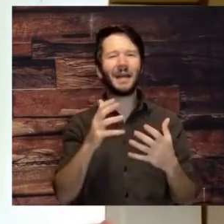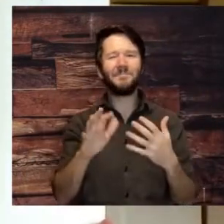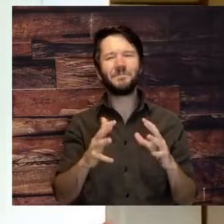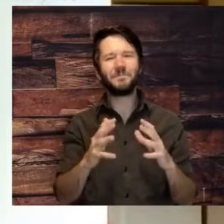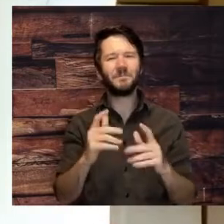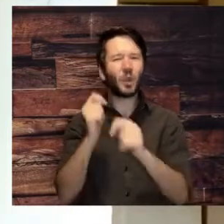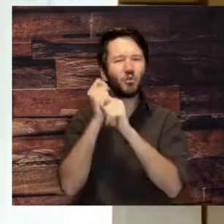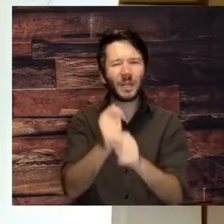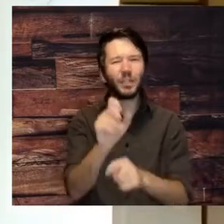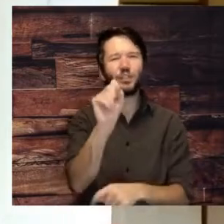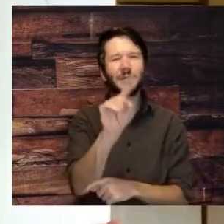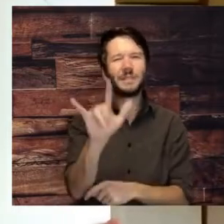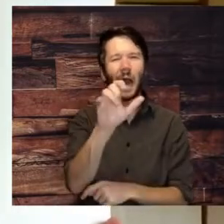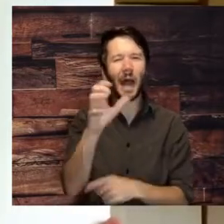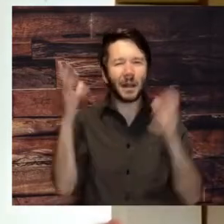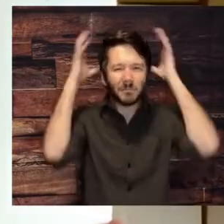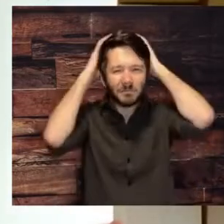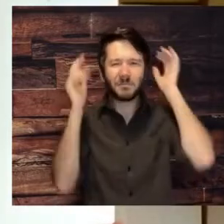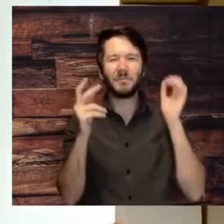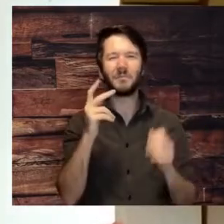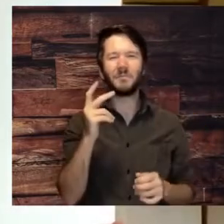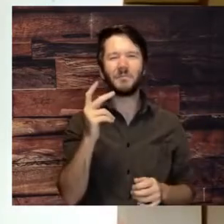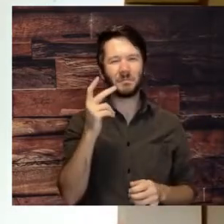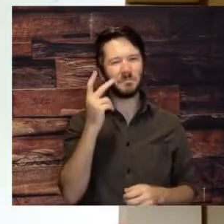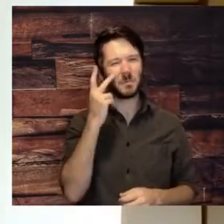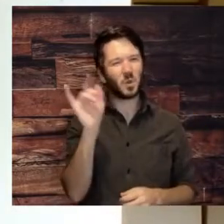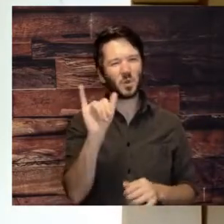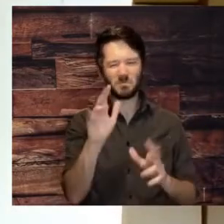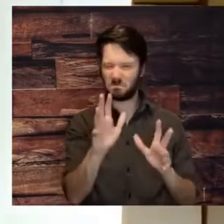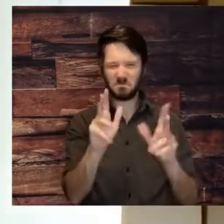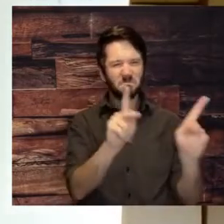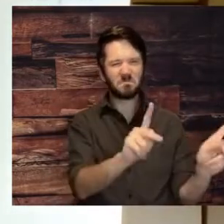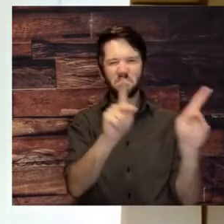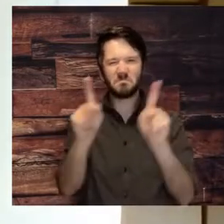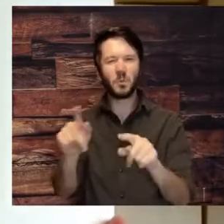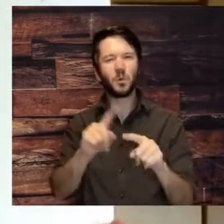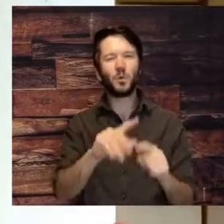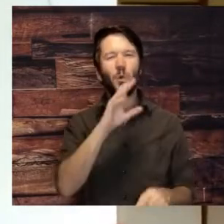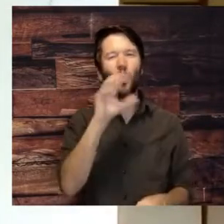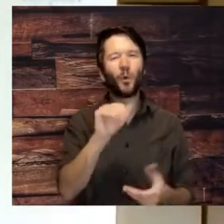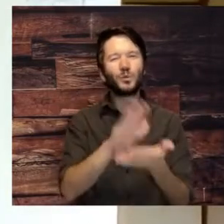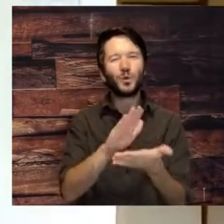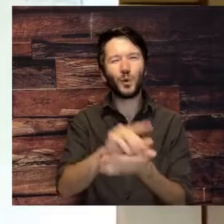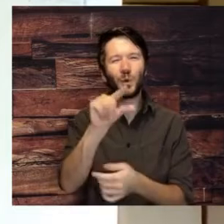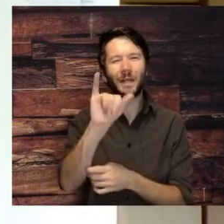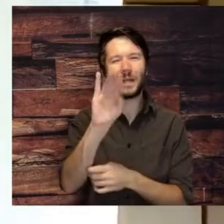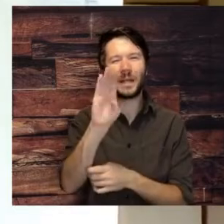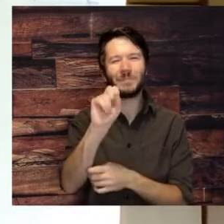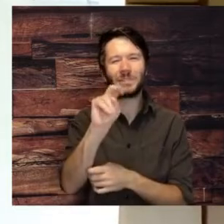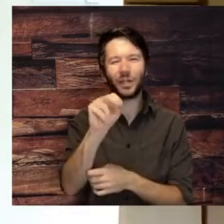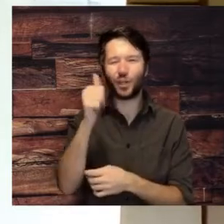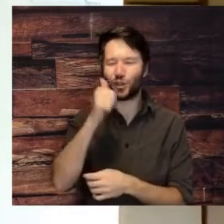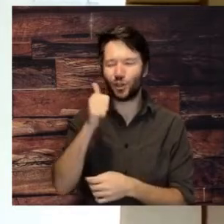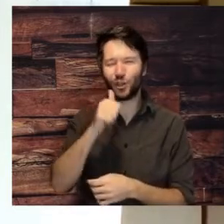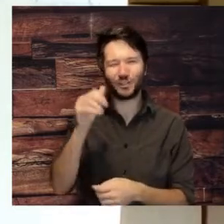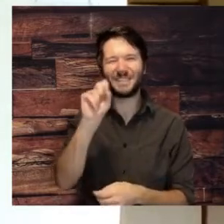hair, is tied up in a traditional style of bun that sort of resembles an old school Gibson